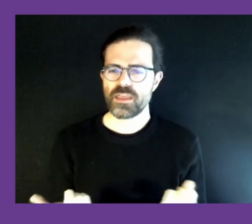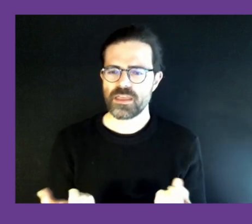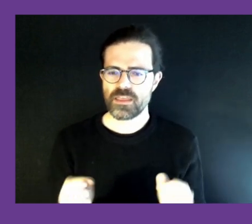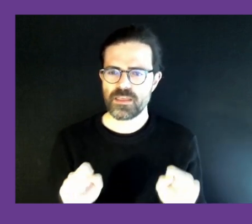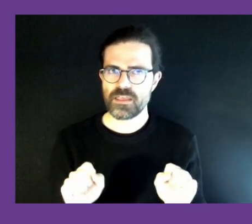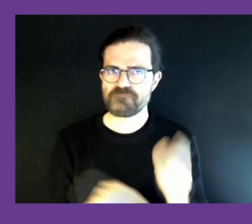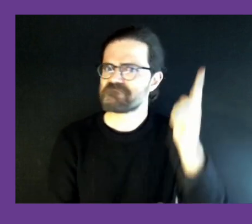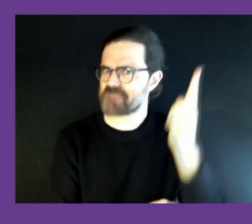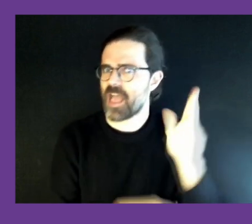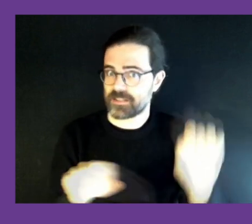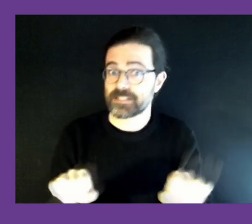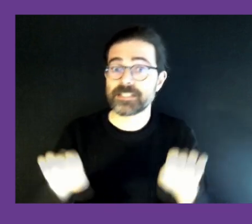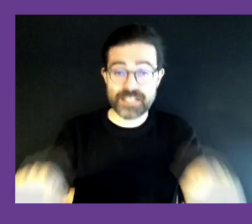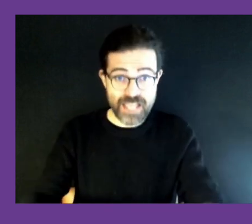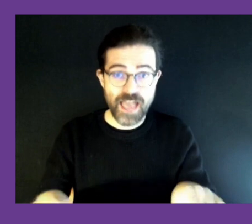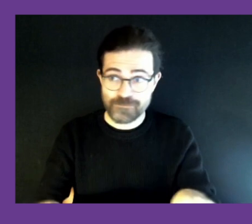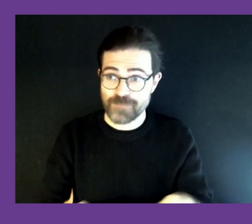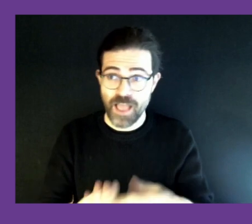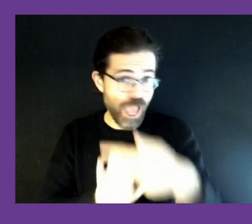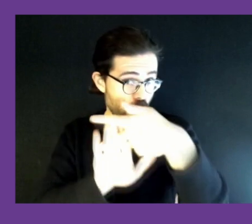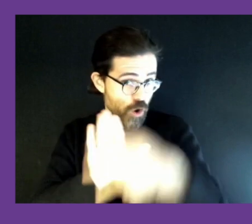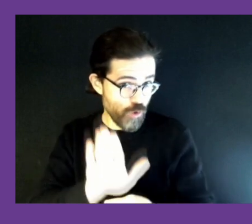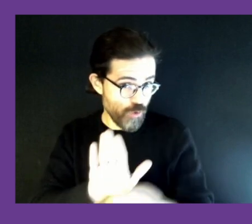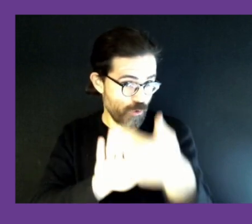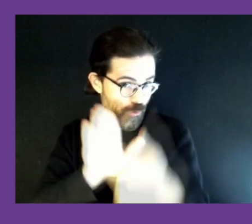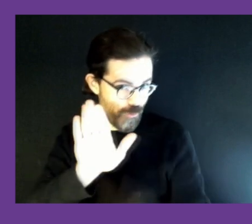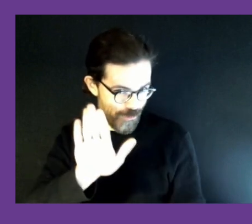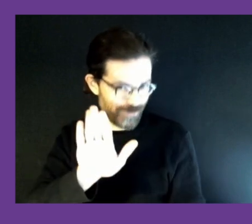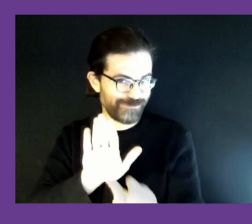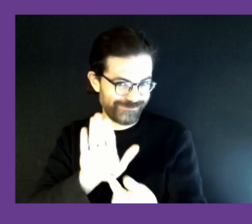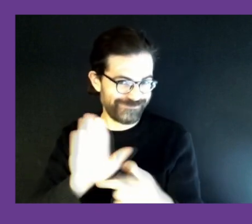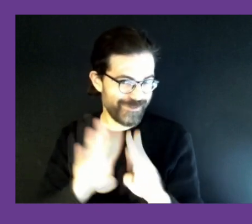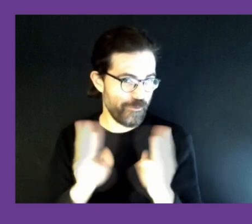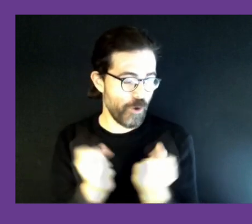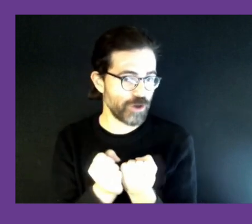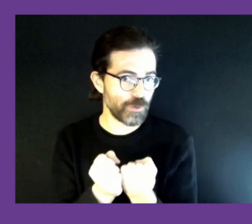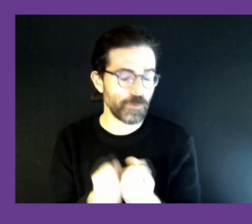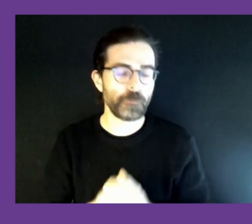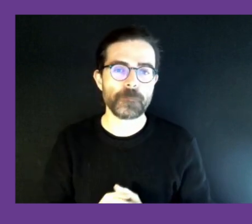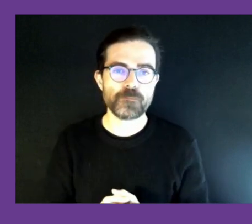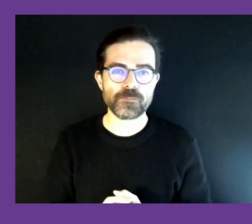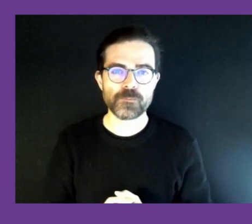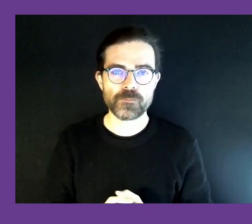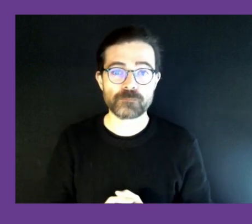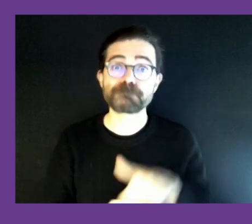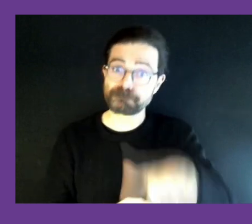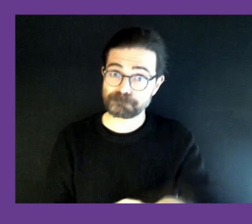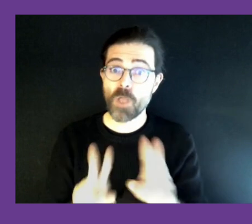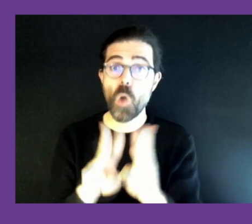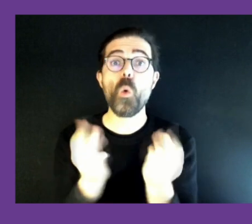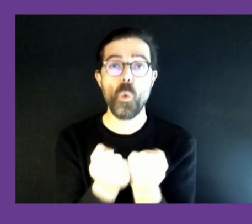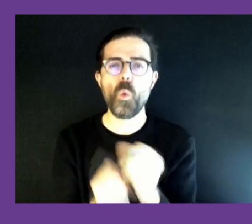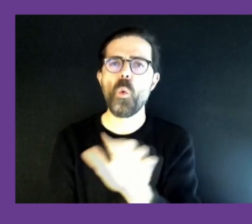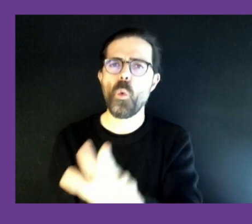second. And this webinar is organized to present to you the